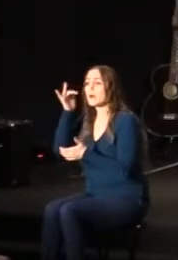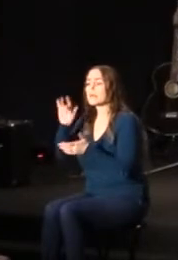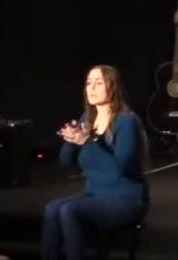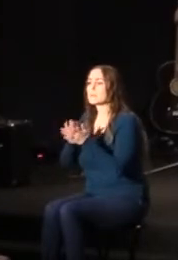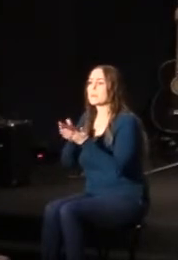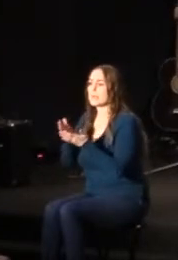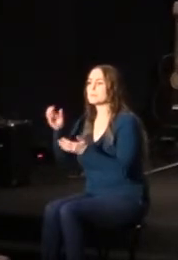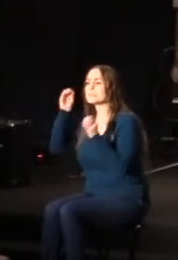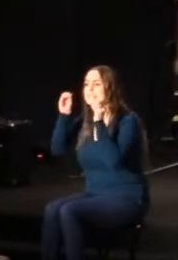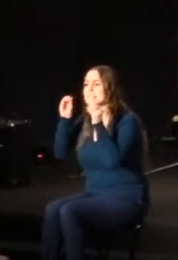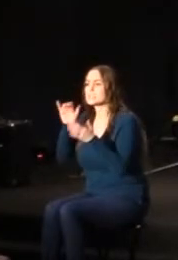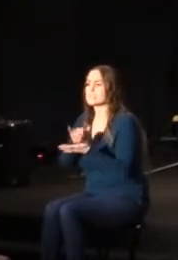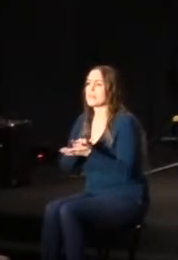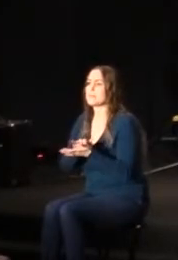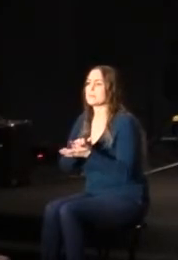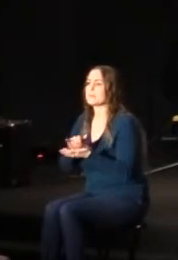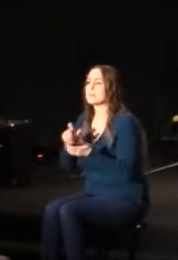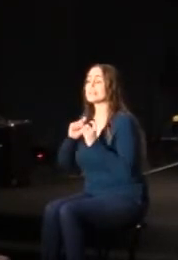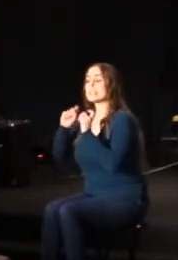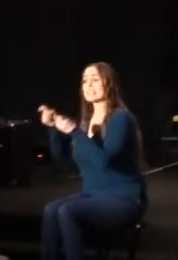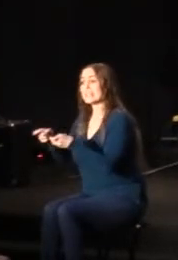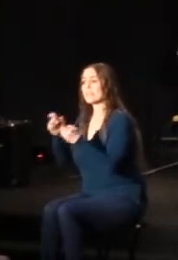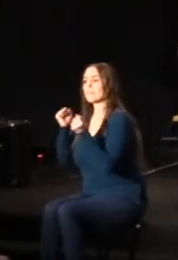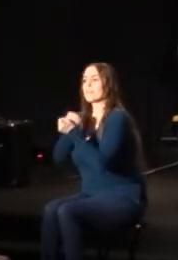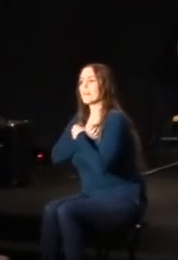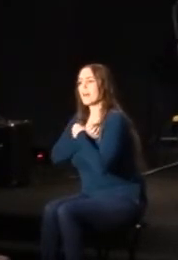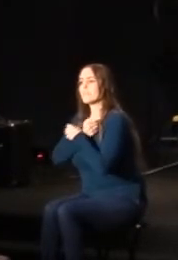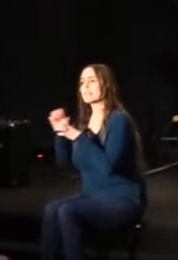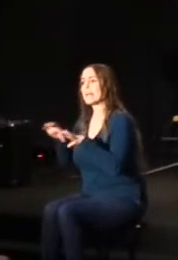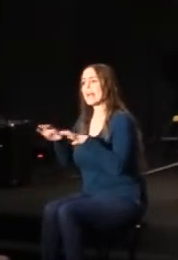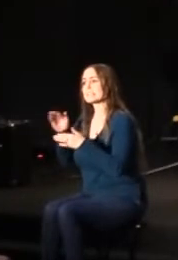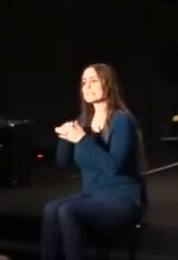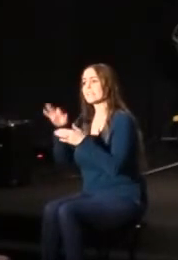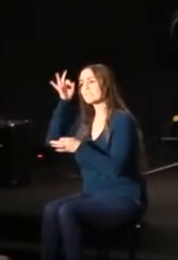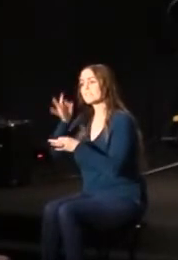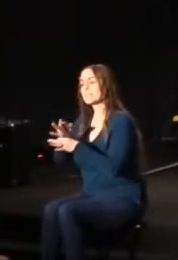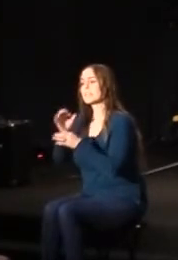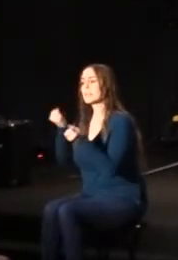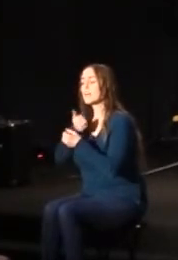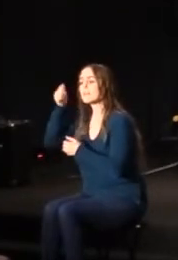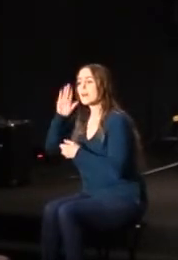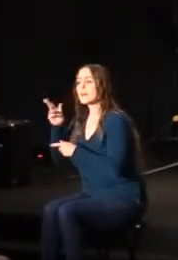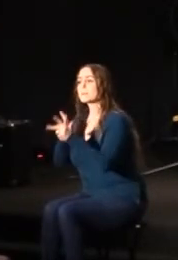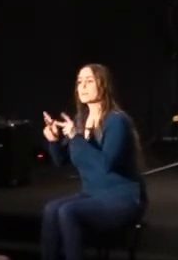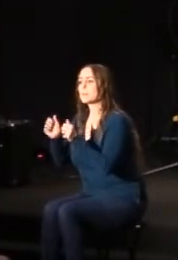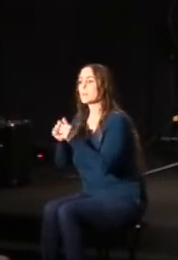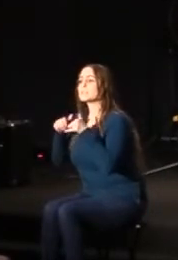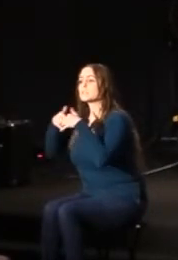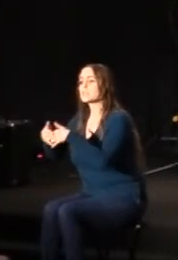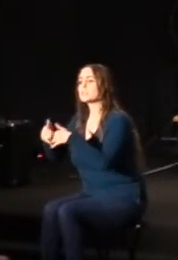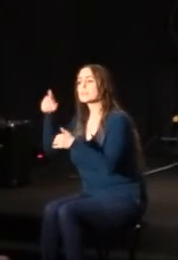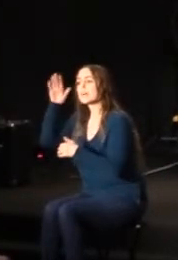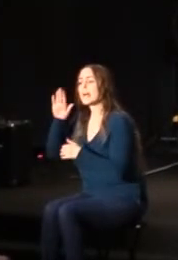teaches, that even when you give and when you love and you act out in faith and you love God and you love people with your treasure,